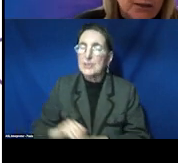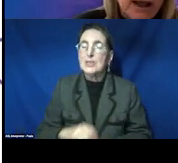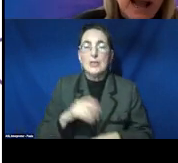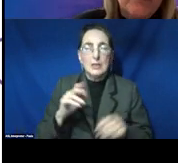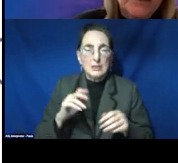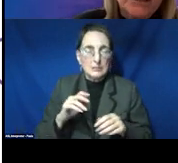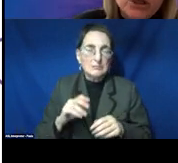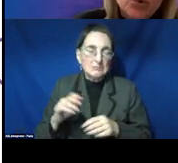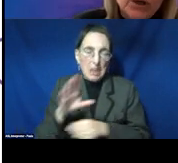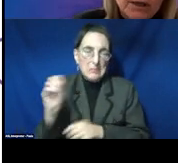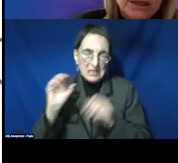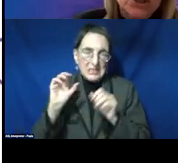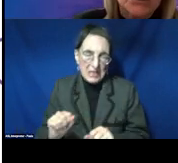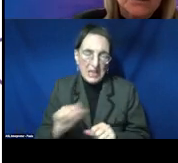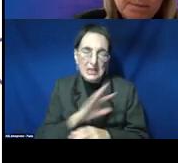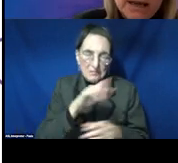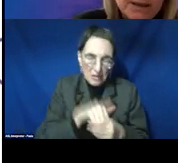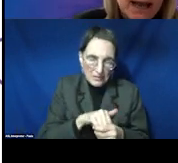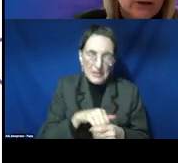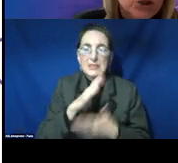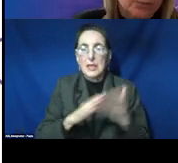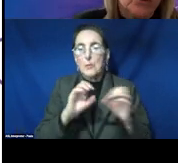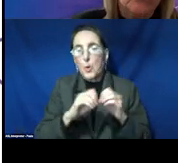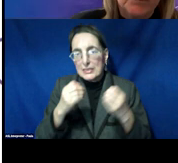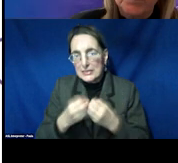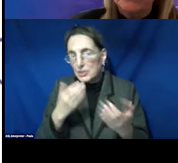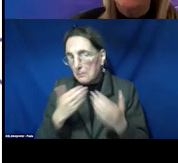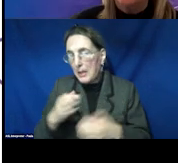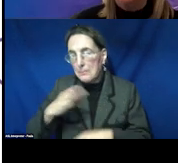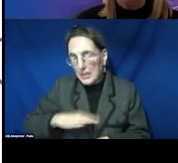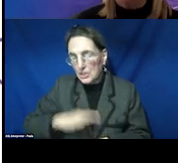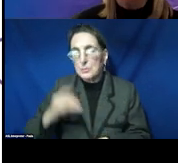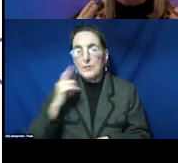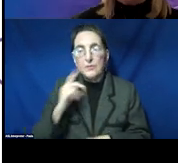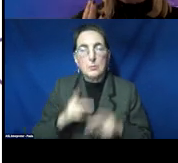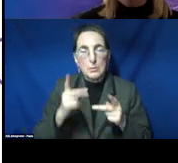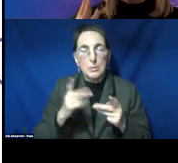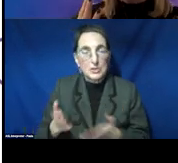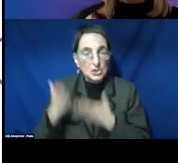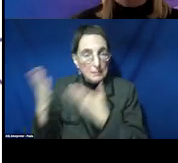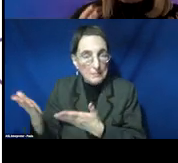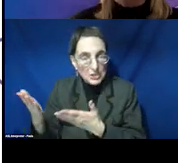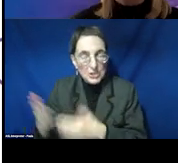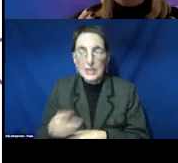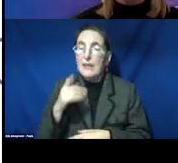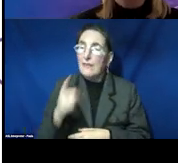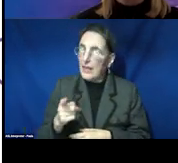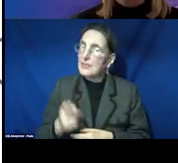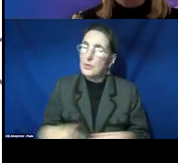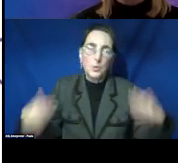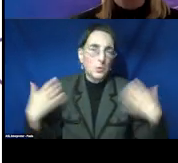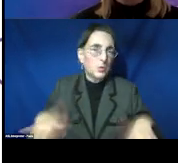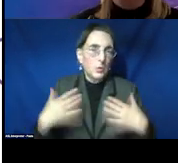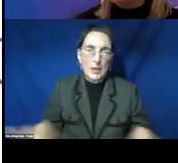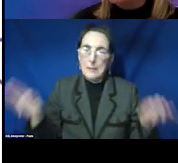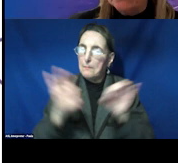engage in, and that such organizations may be eligible for proposal submission. And this is vitally important